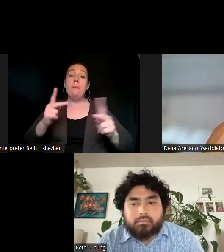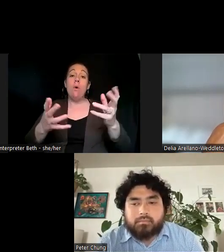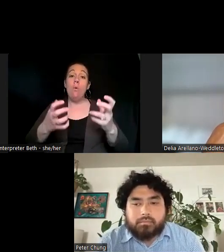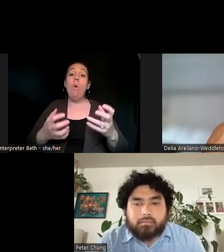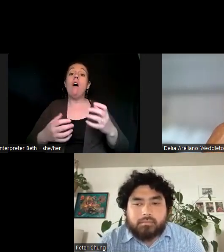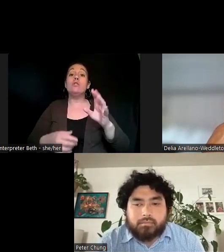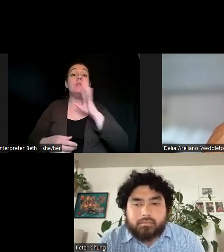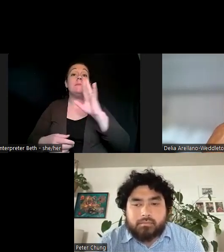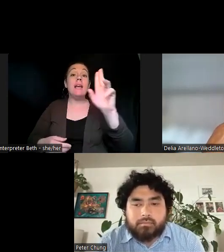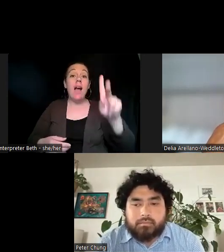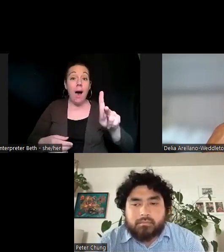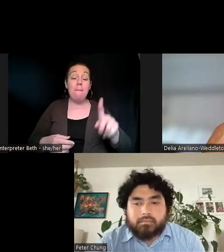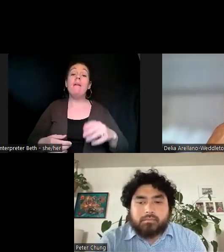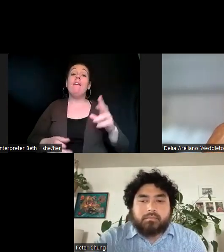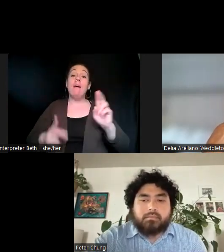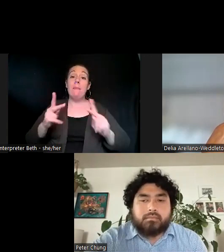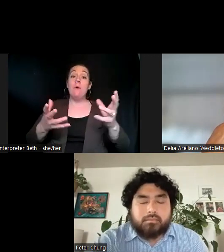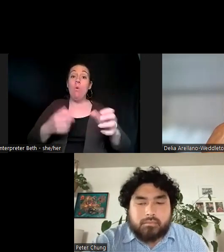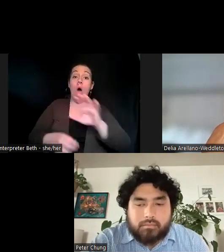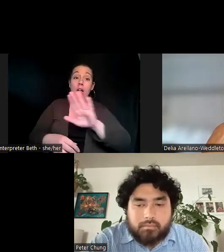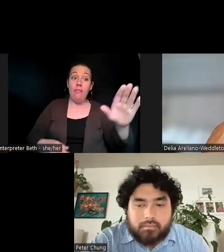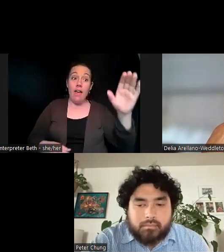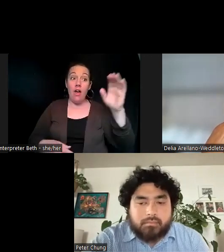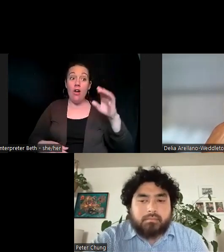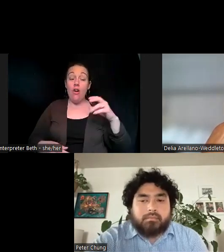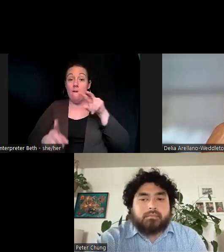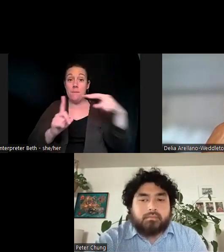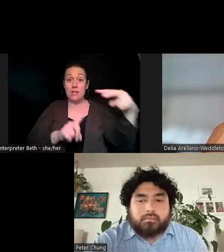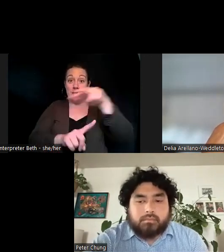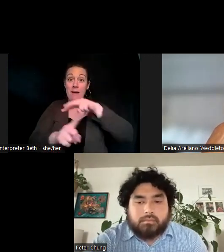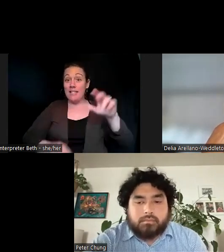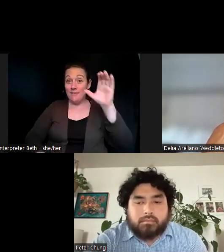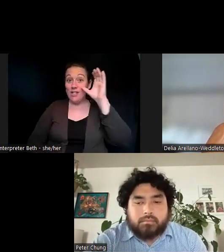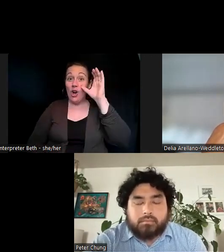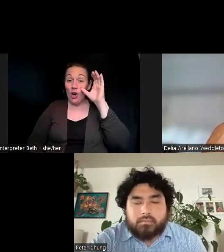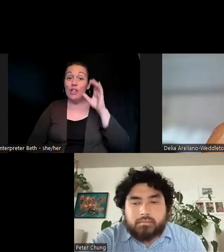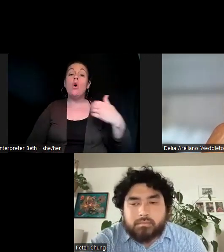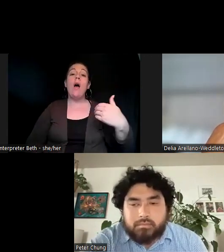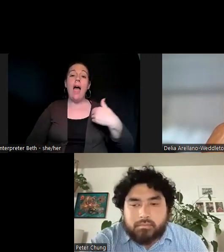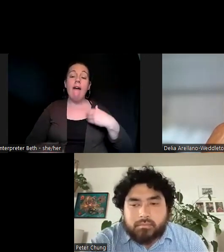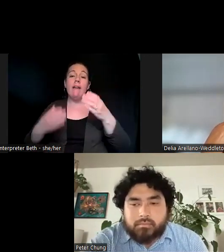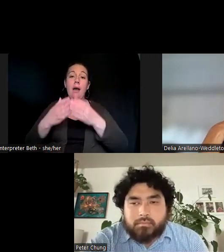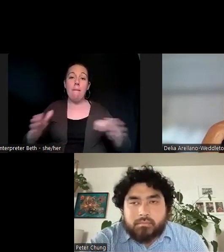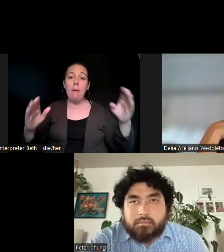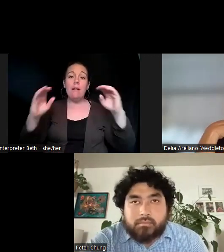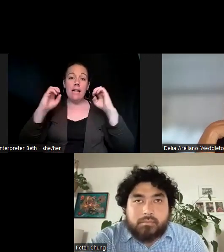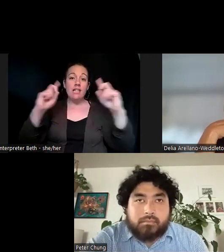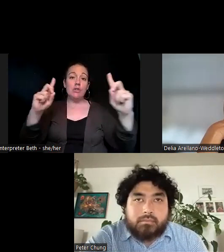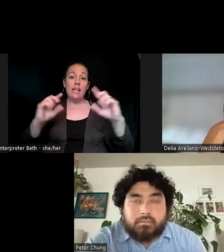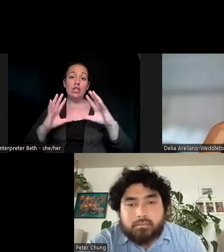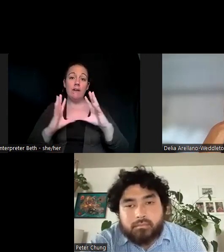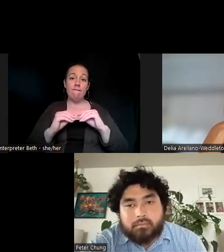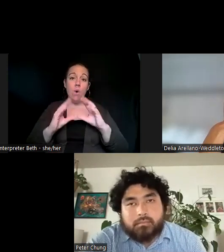or setting up time, in-person conversations are such a nice way to communicate with people so nothing gets lost in